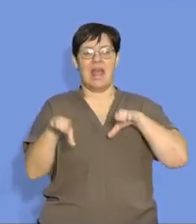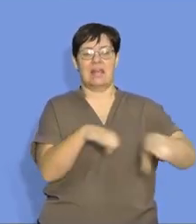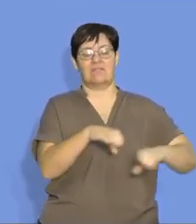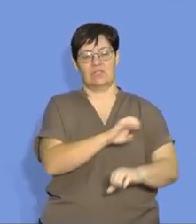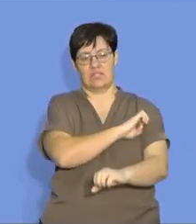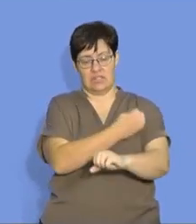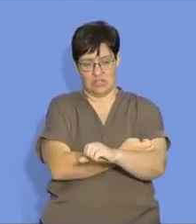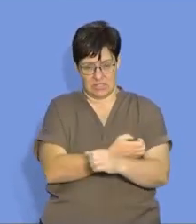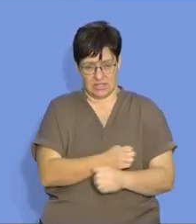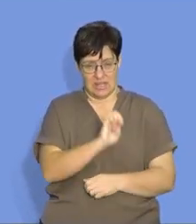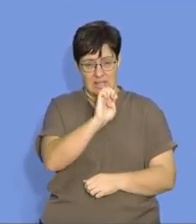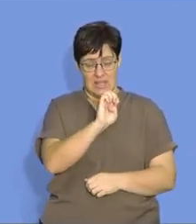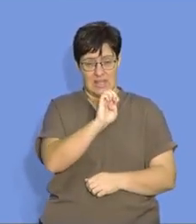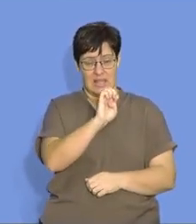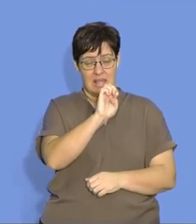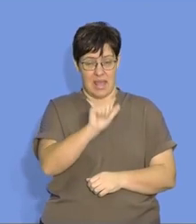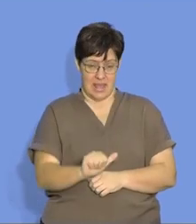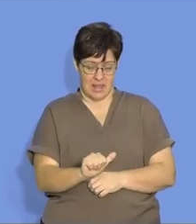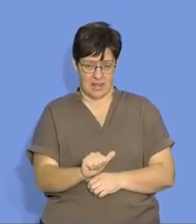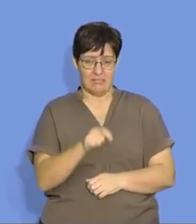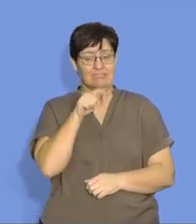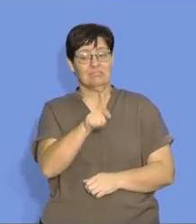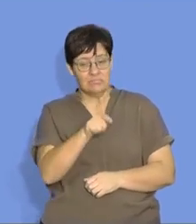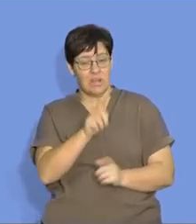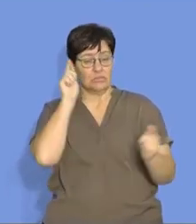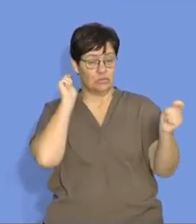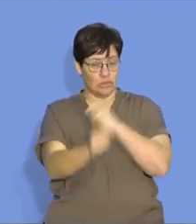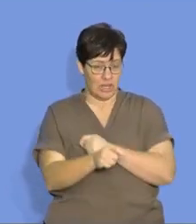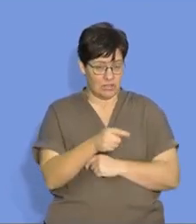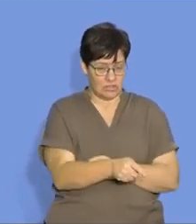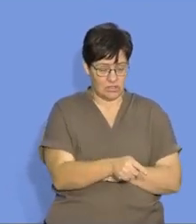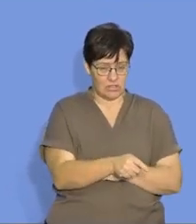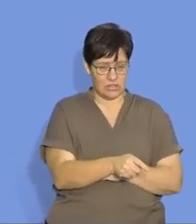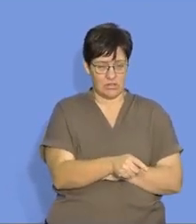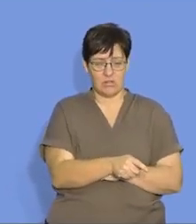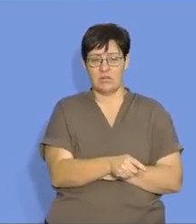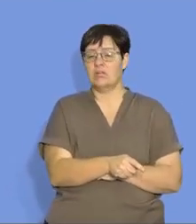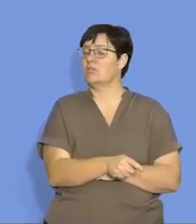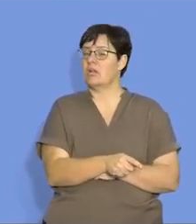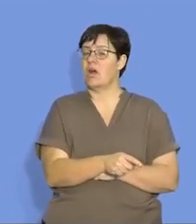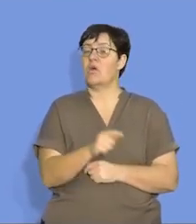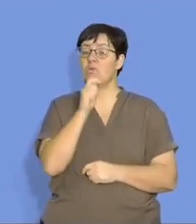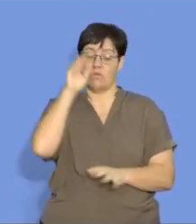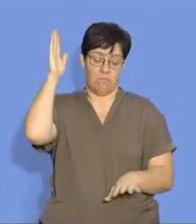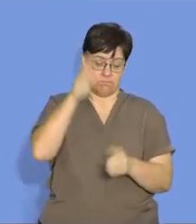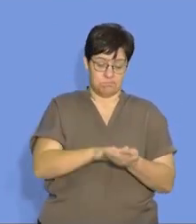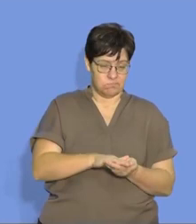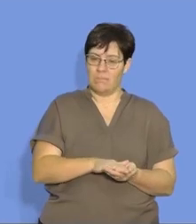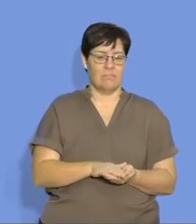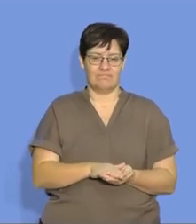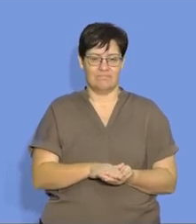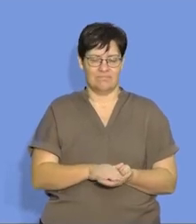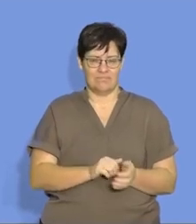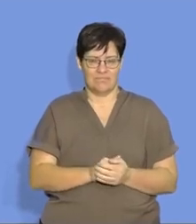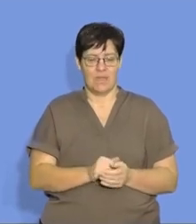the activation energy, and when this activation energy is changed, it is not used